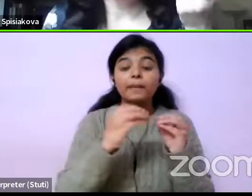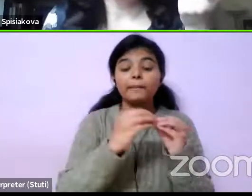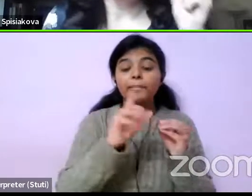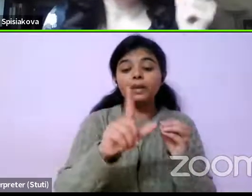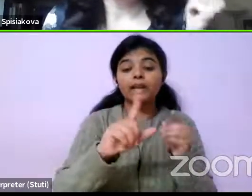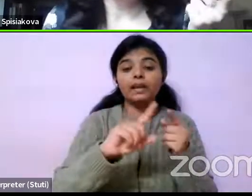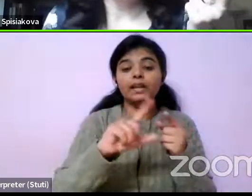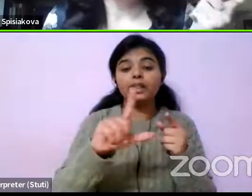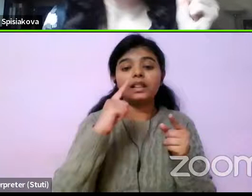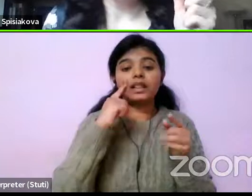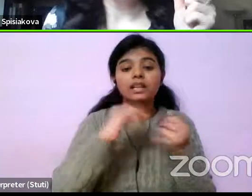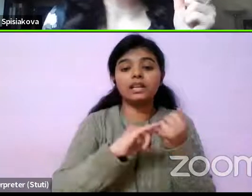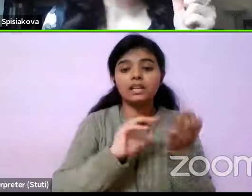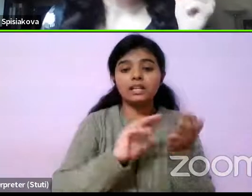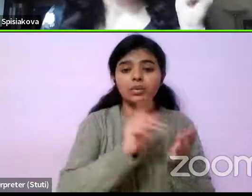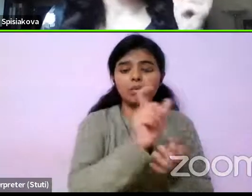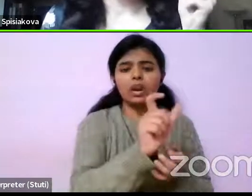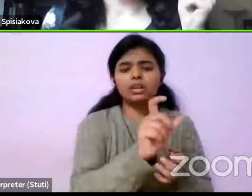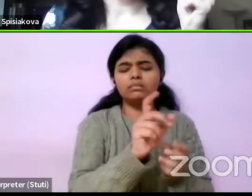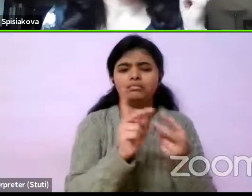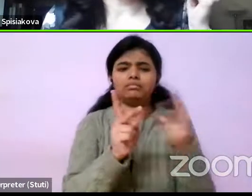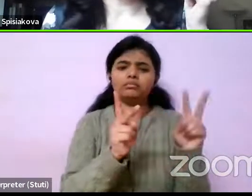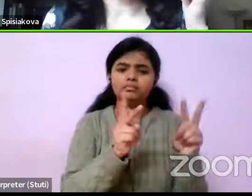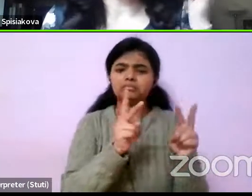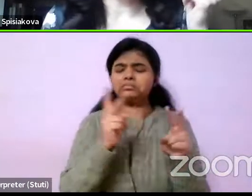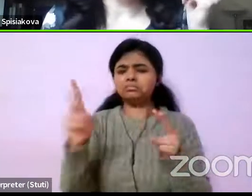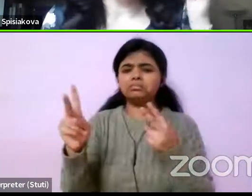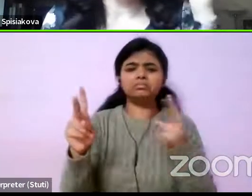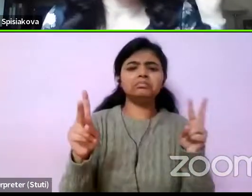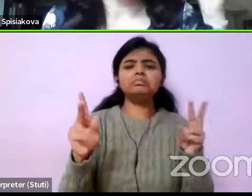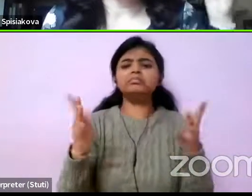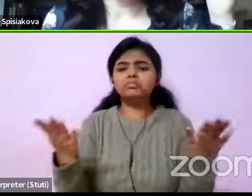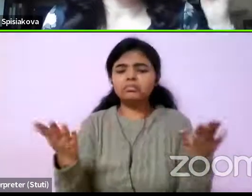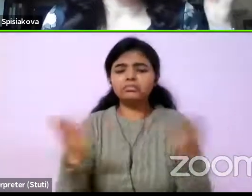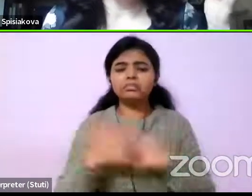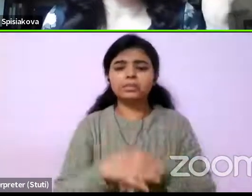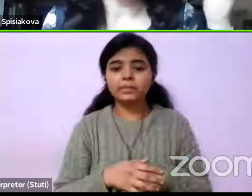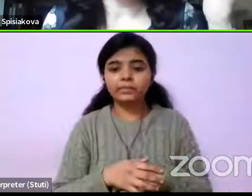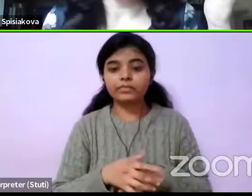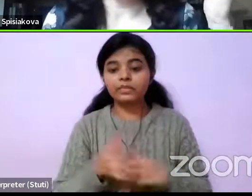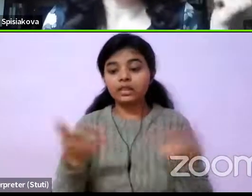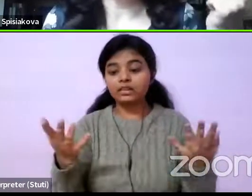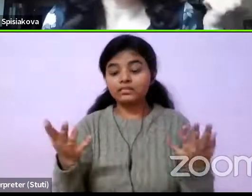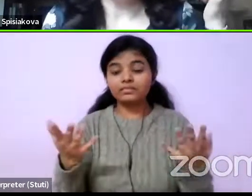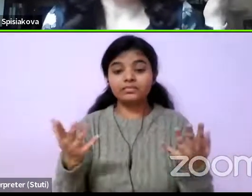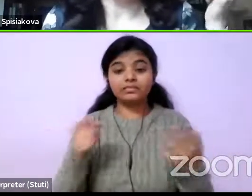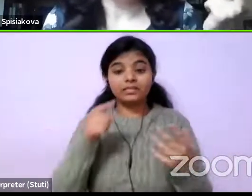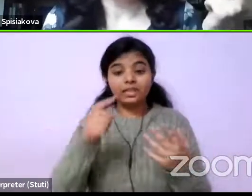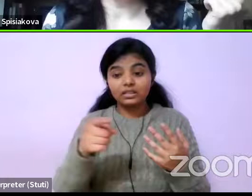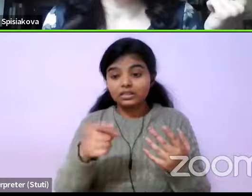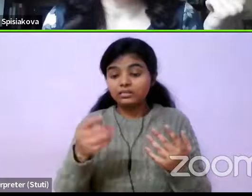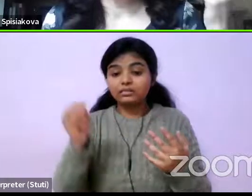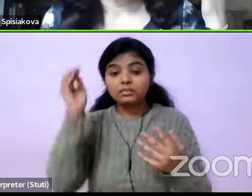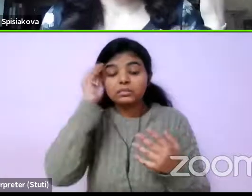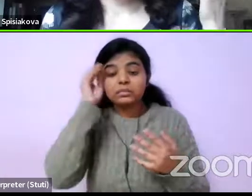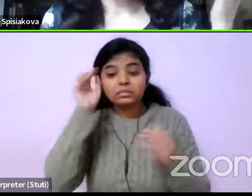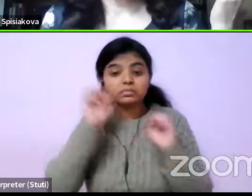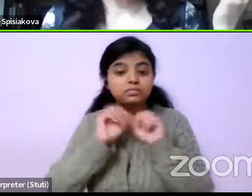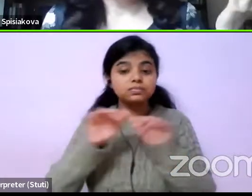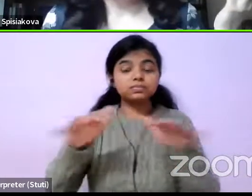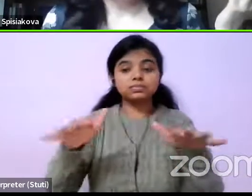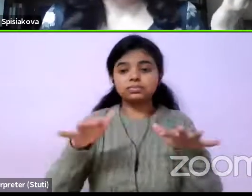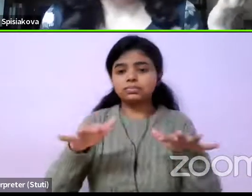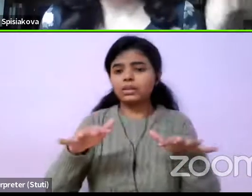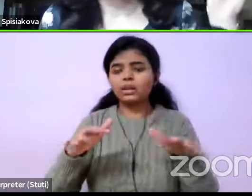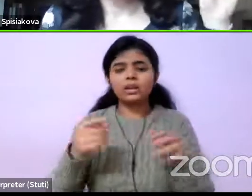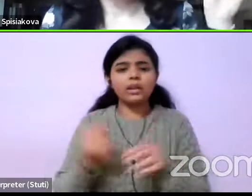should these two words come together or not? And again, usually because these things trickle down through news and blog posts, very